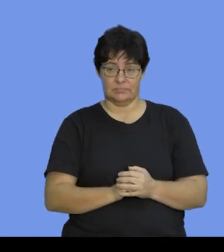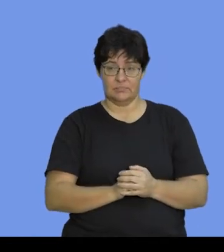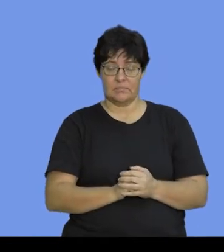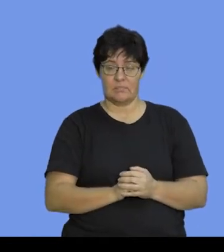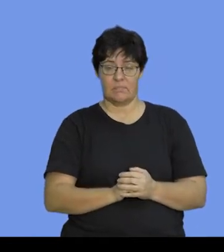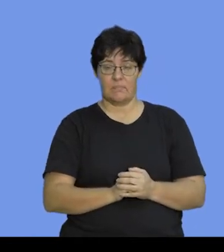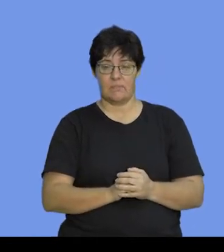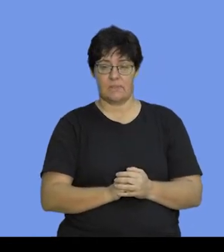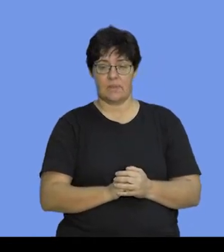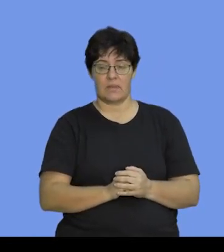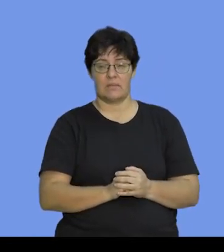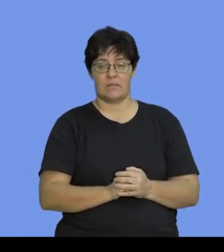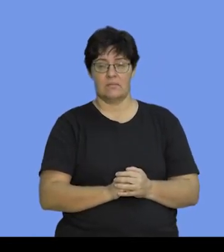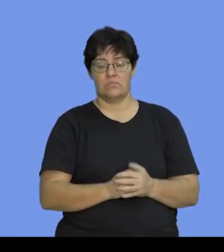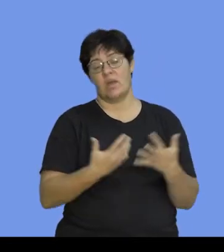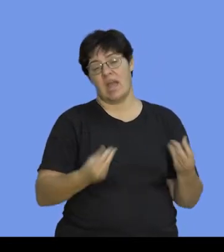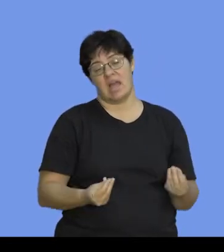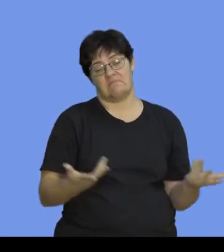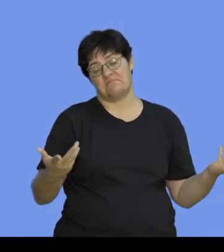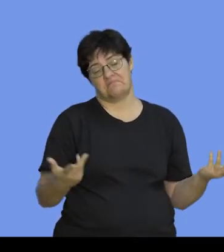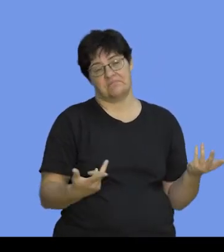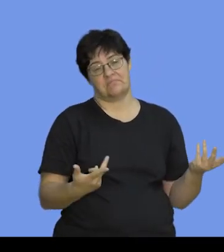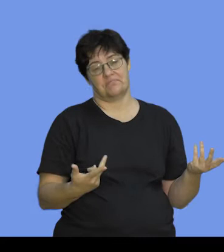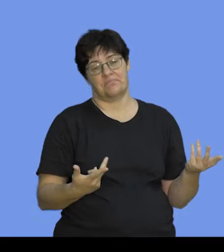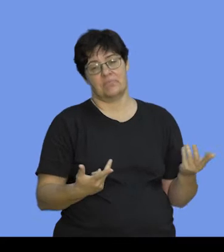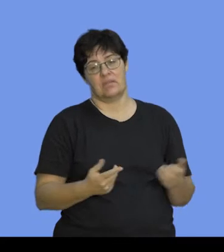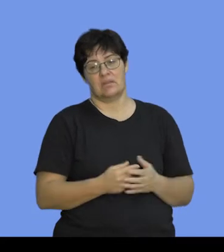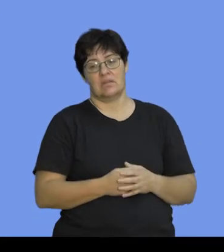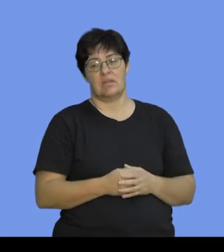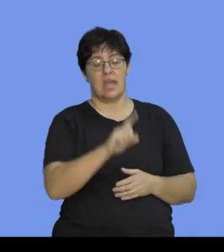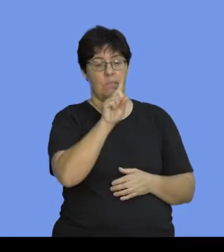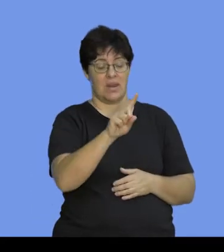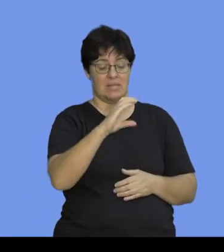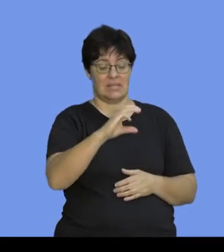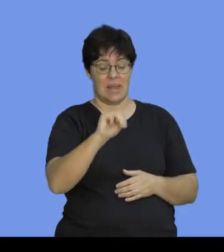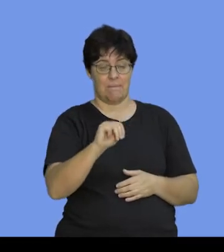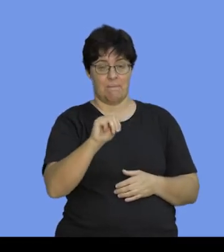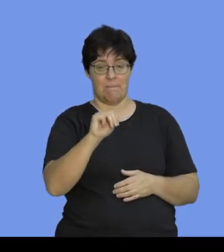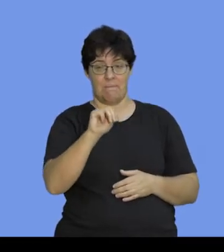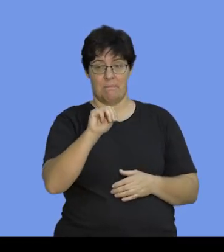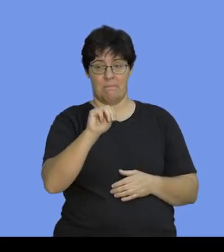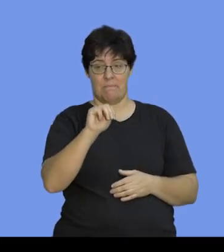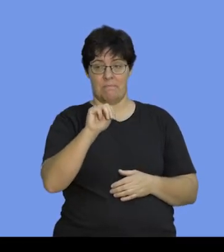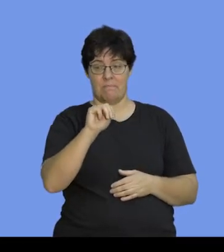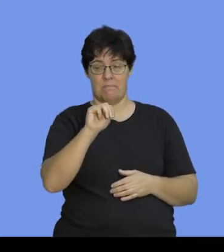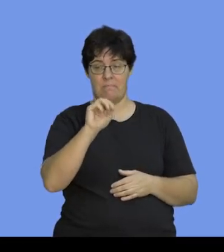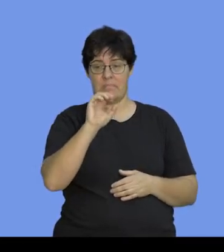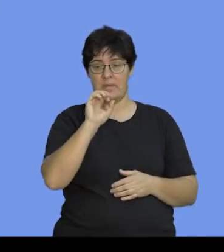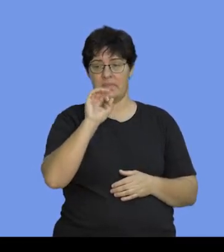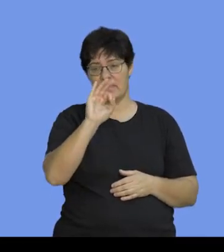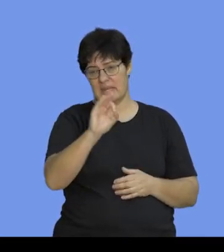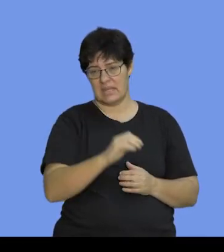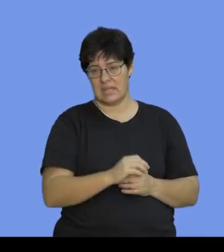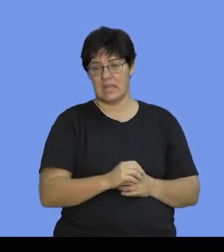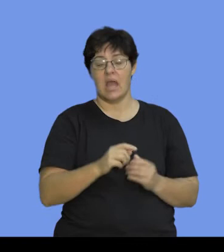right? So if we have, let's say for argument's sake, cubic centimeters, cubic millimeters, okay, in